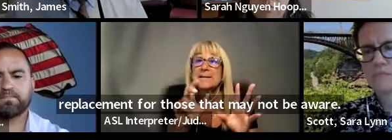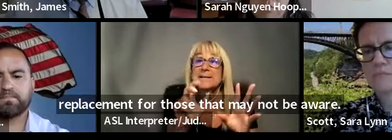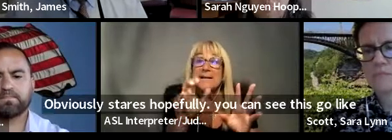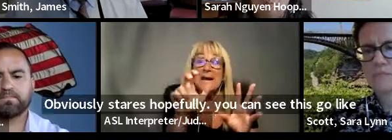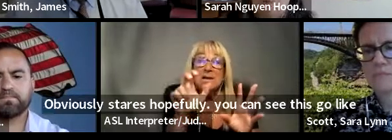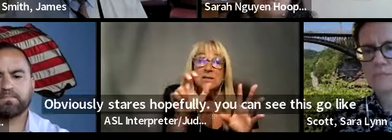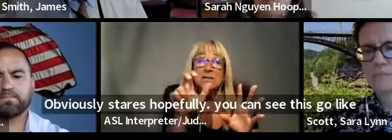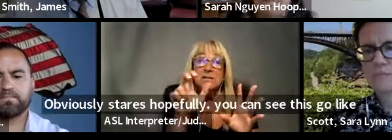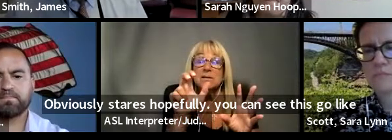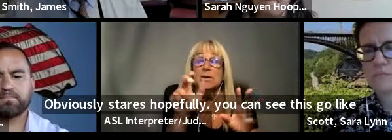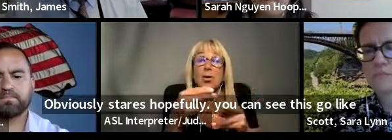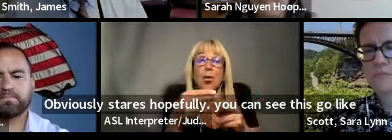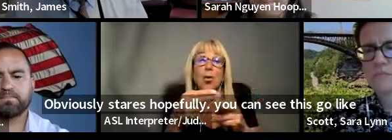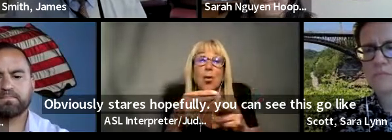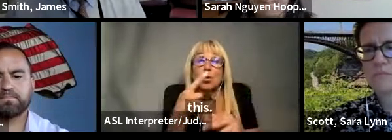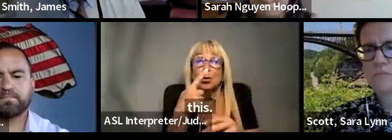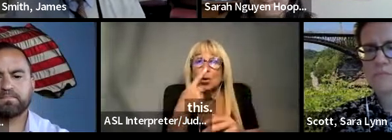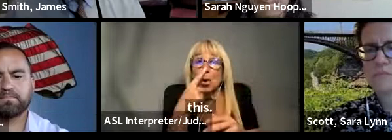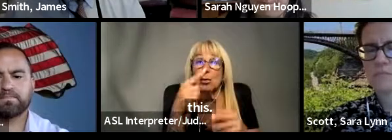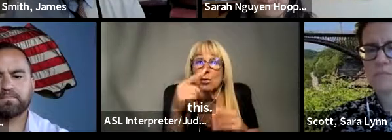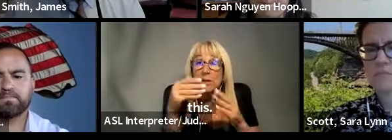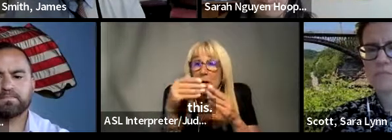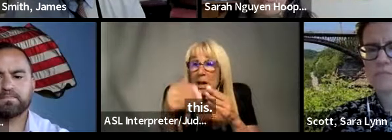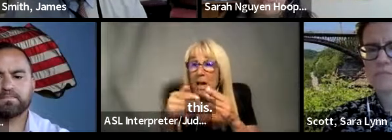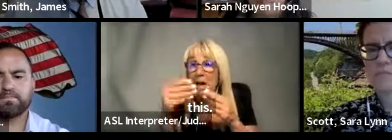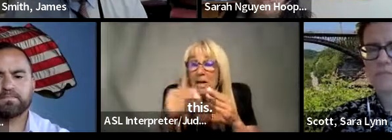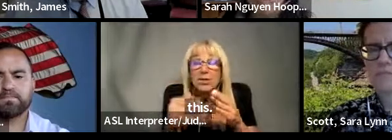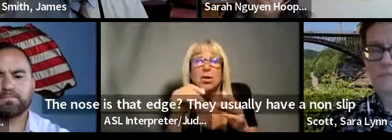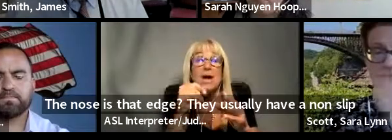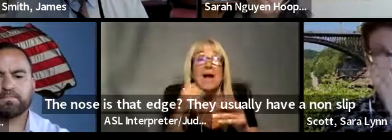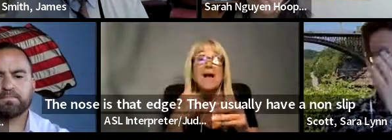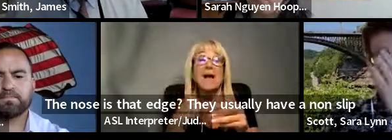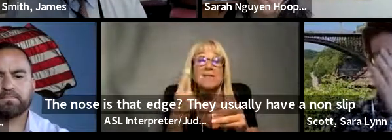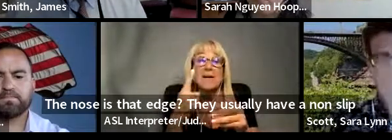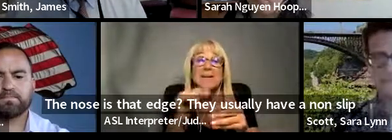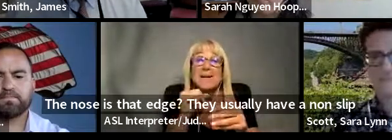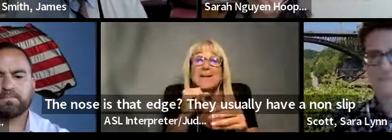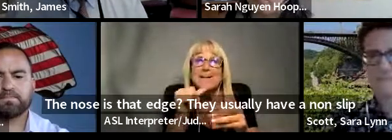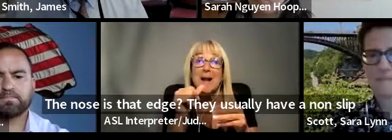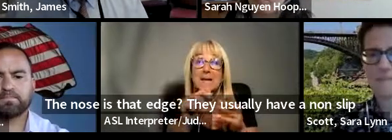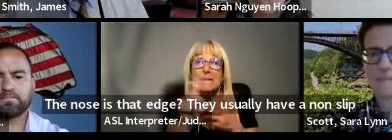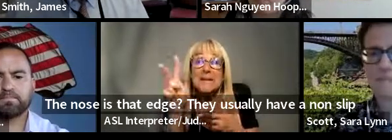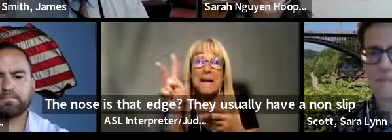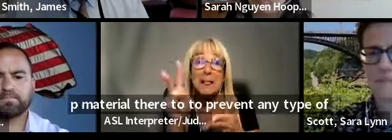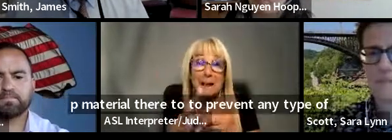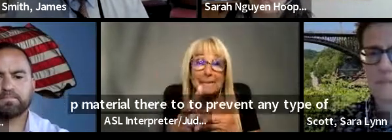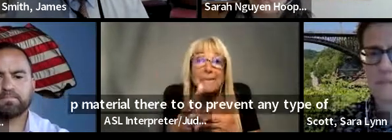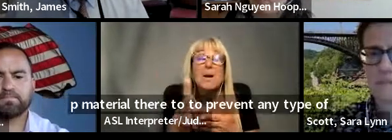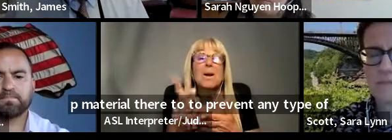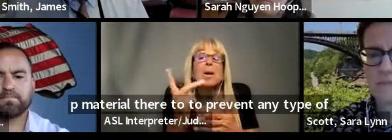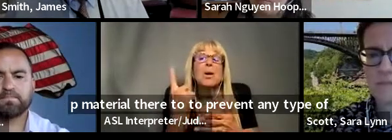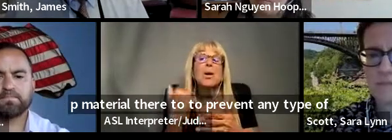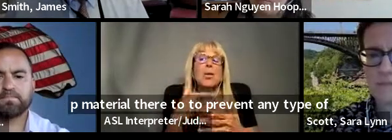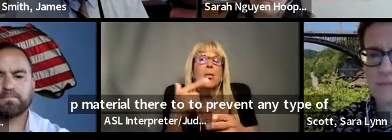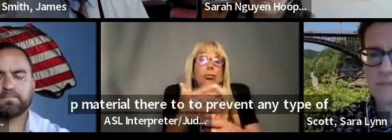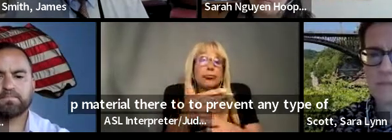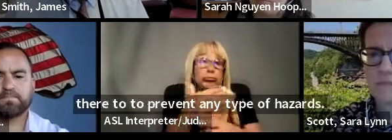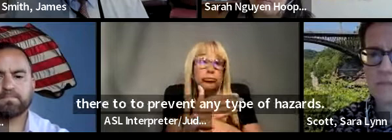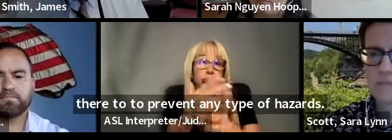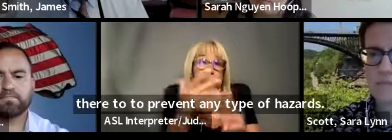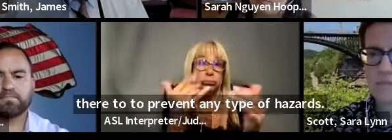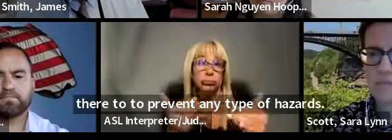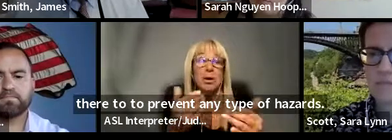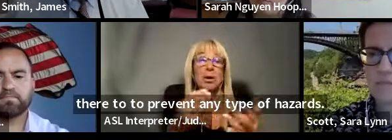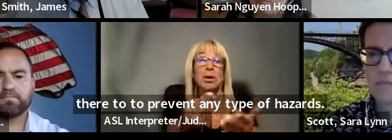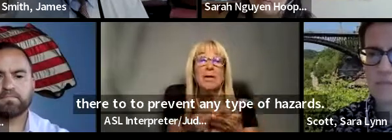edge. They usually have a non-slip material there to prevent any type of hazards. That's what we're looking at. That's funded this